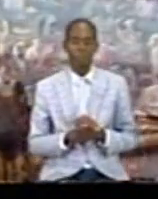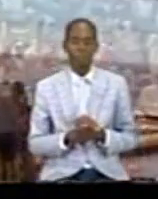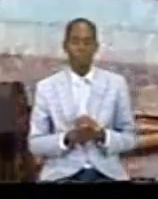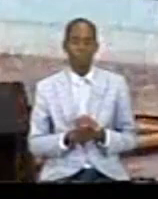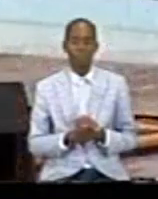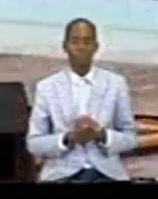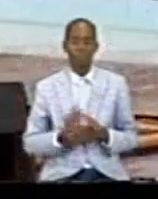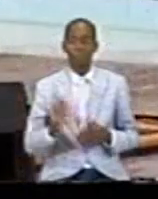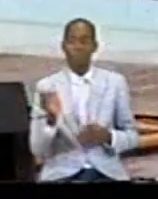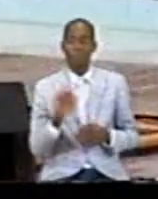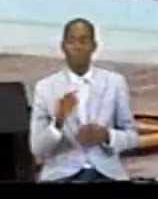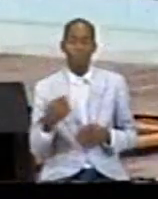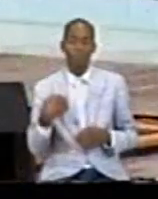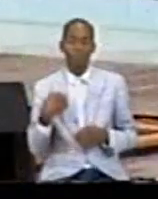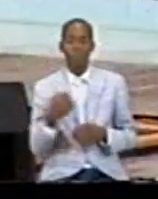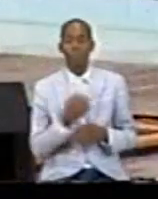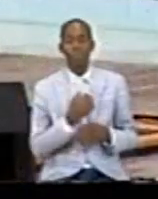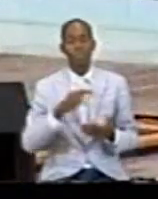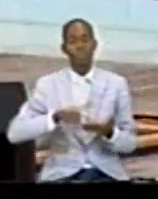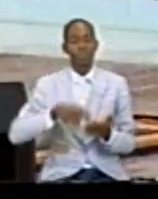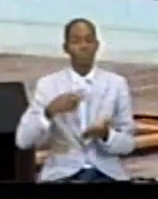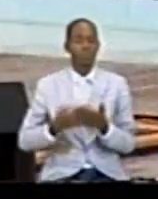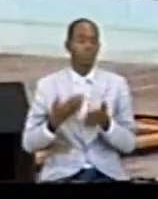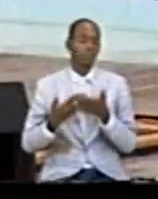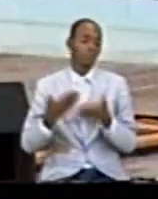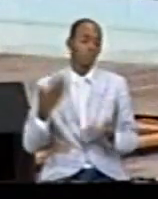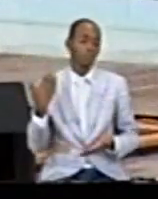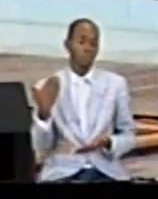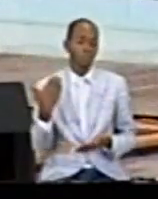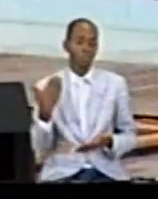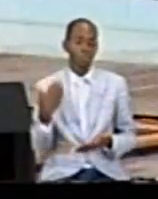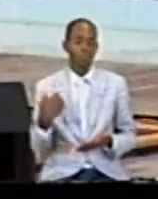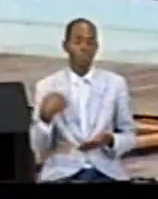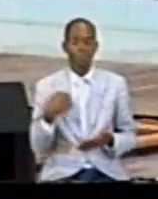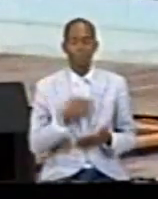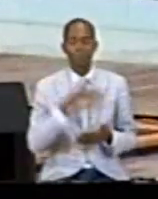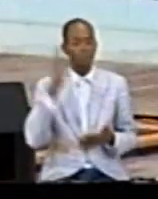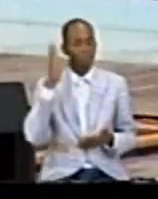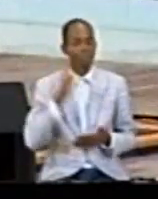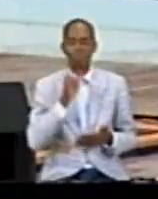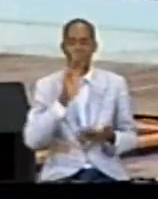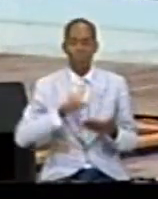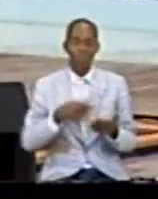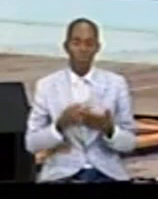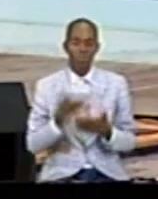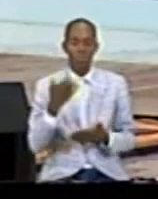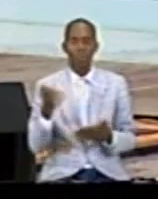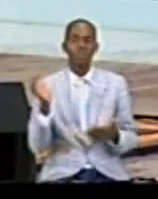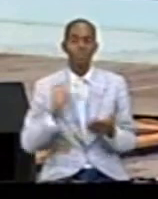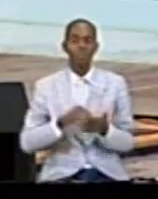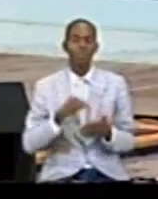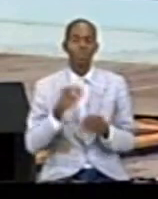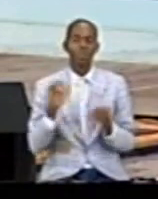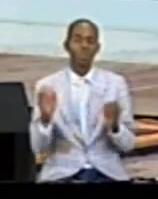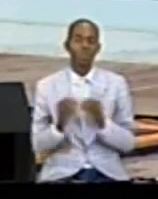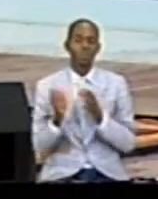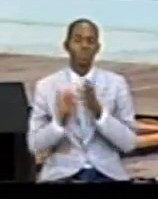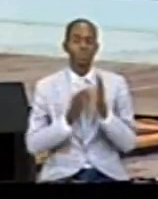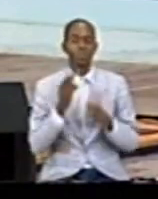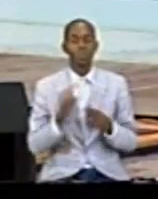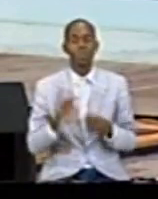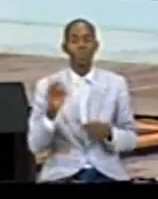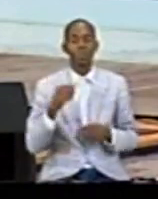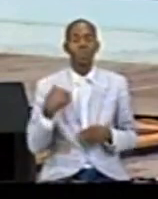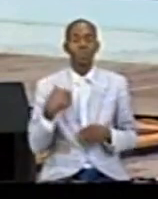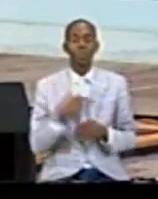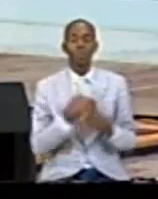Where we succumbed before, we will not succumb anymore. Where we